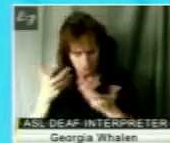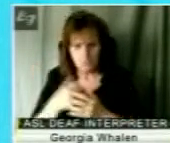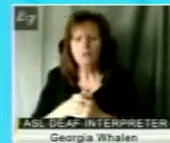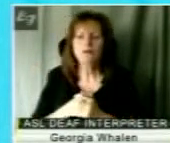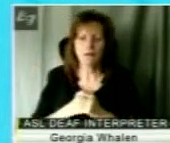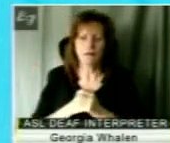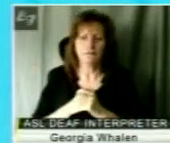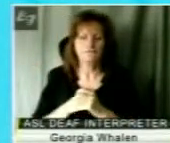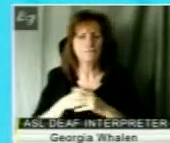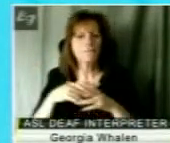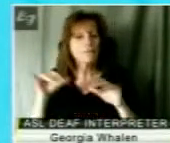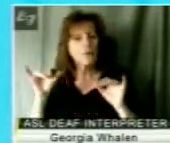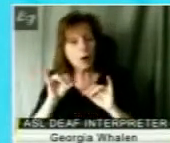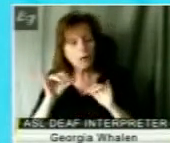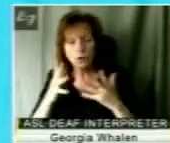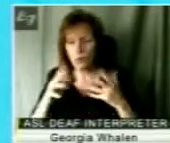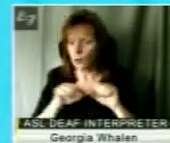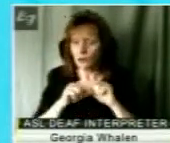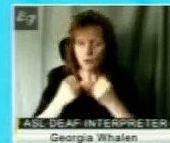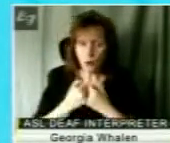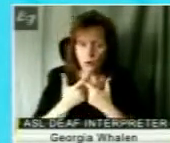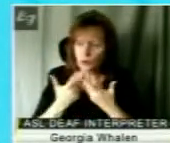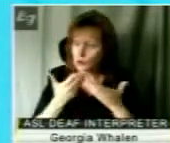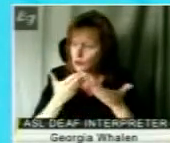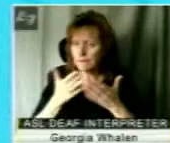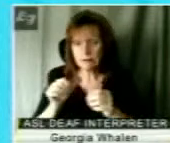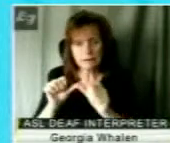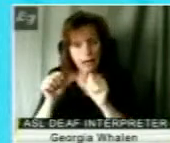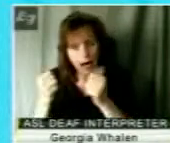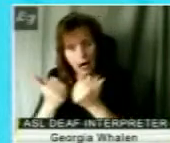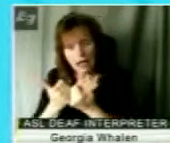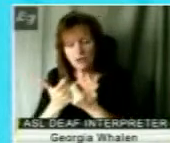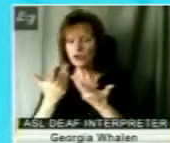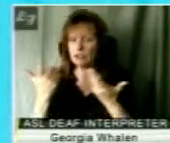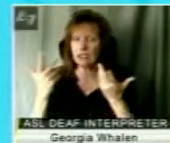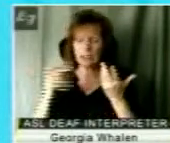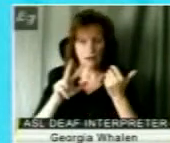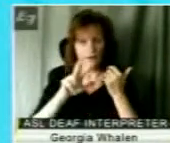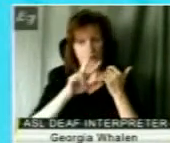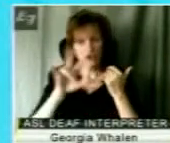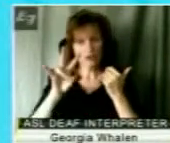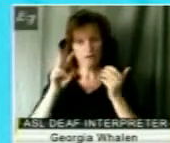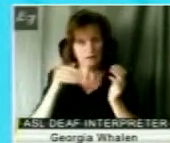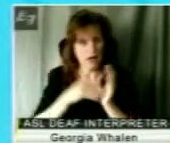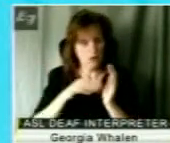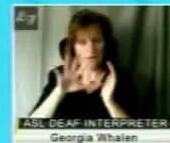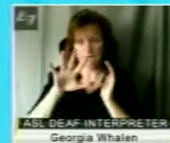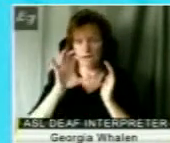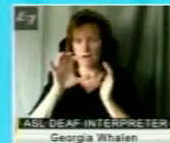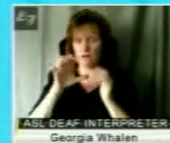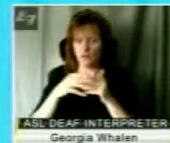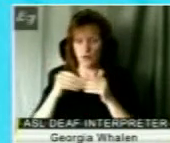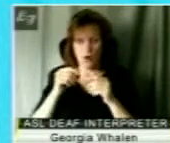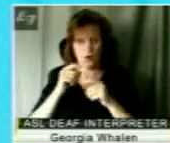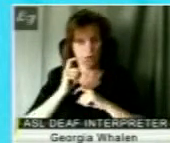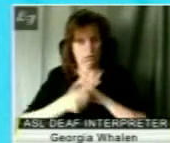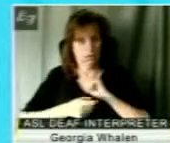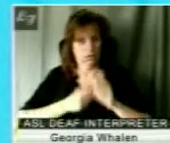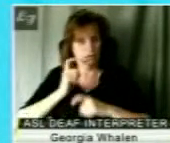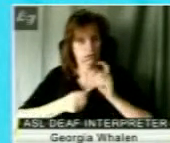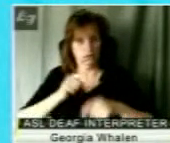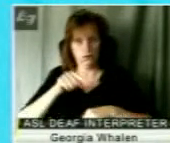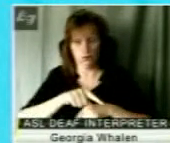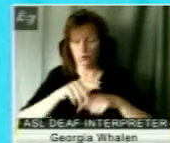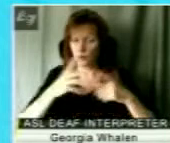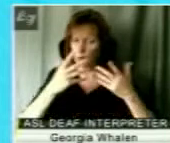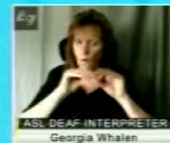organizations. They have provided almost $37,500 to local community organizations to support them in the